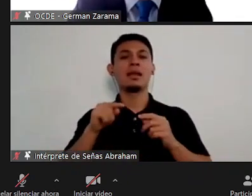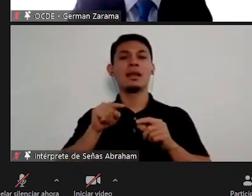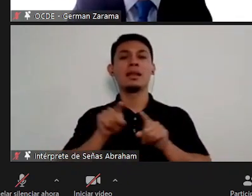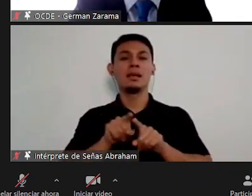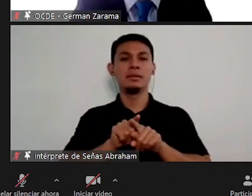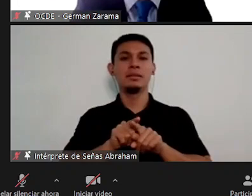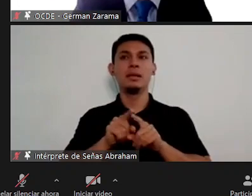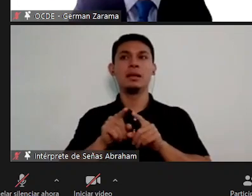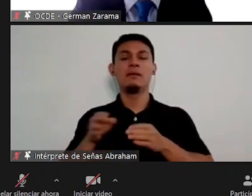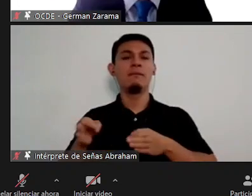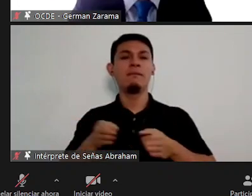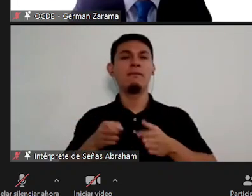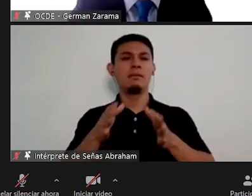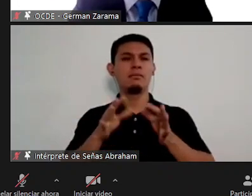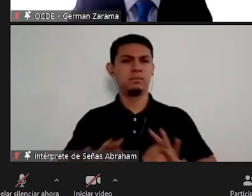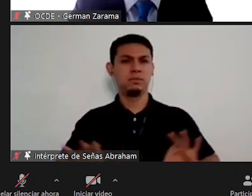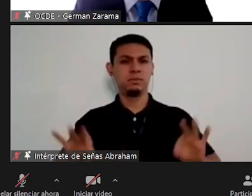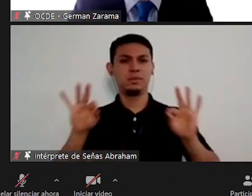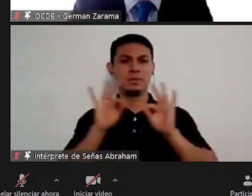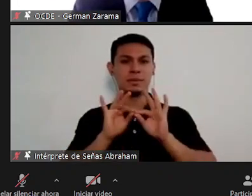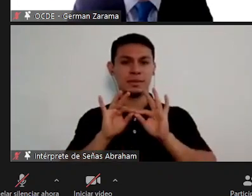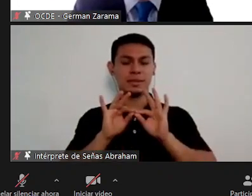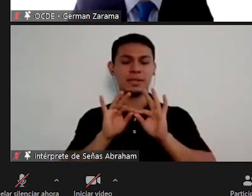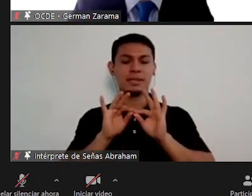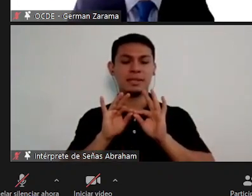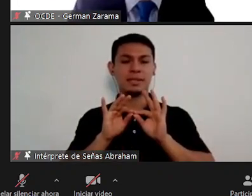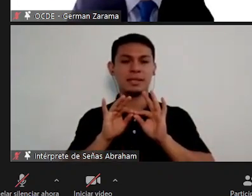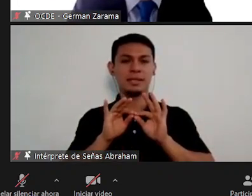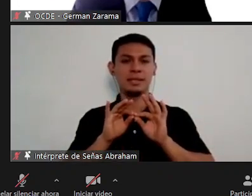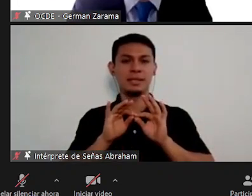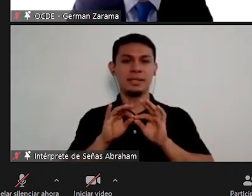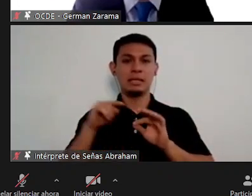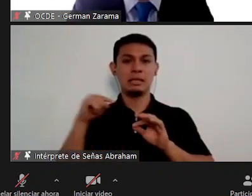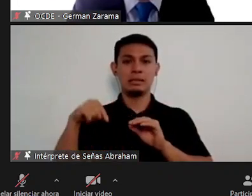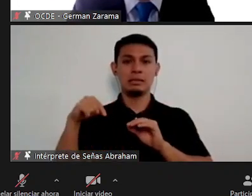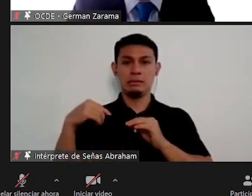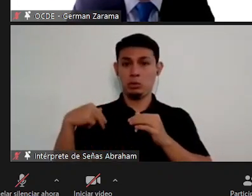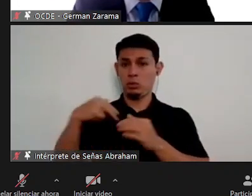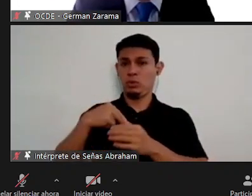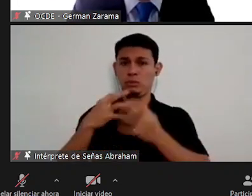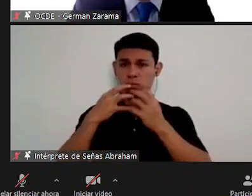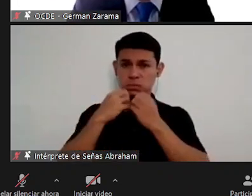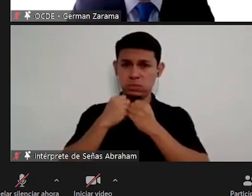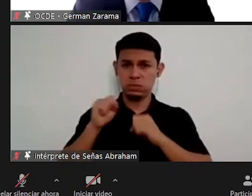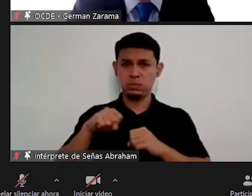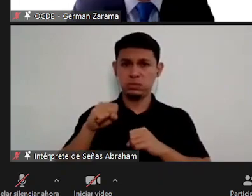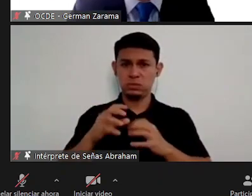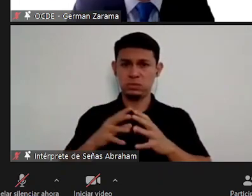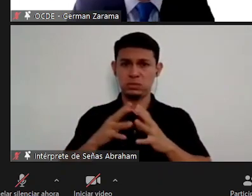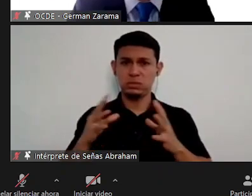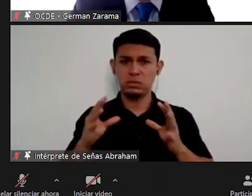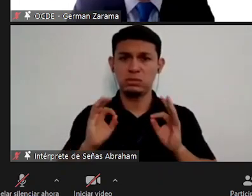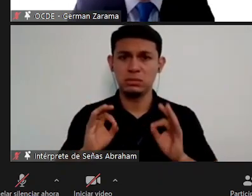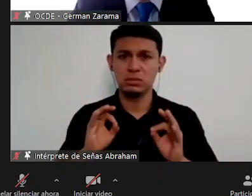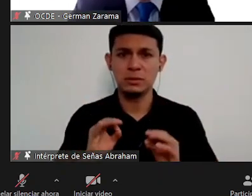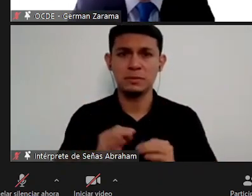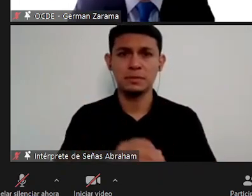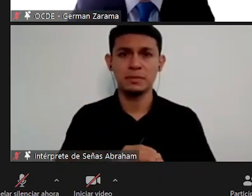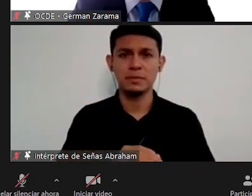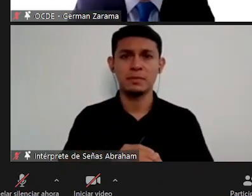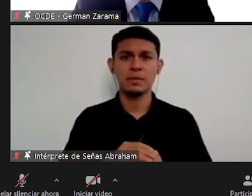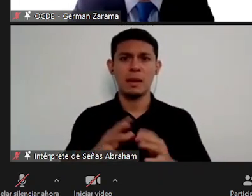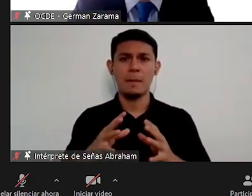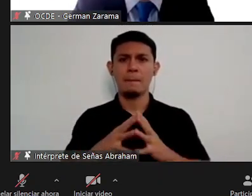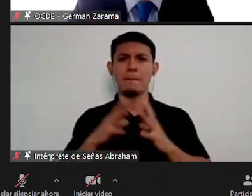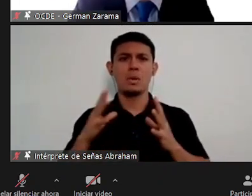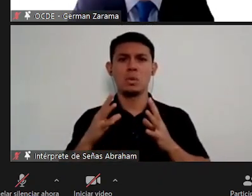process the way that it was drafted is as important as the result from separate we think this is a very positive step and we